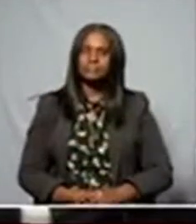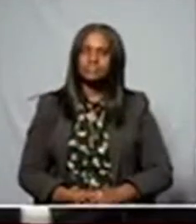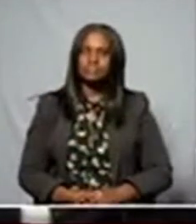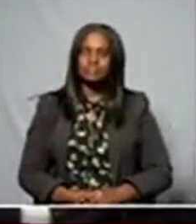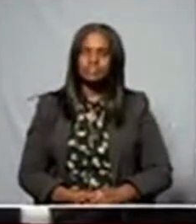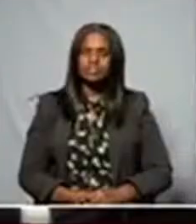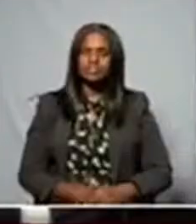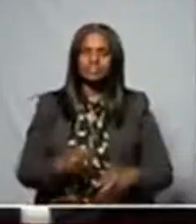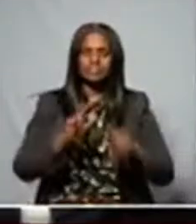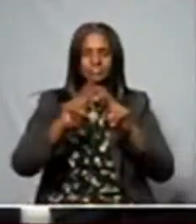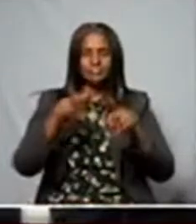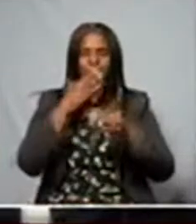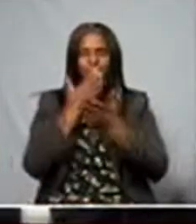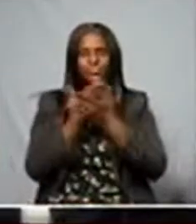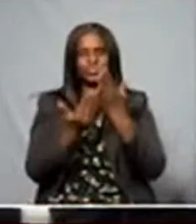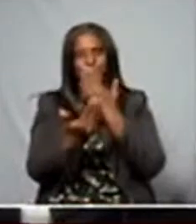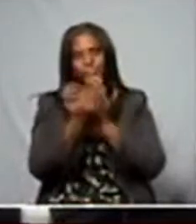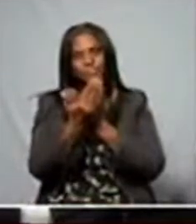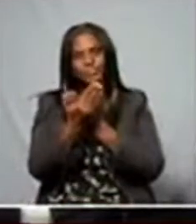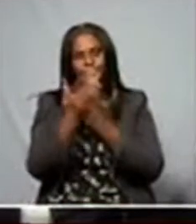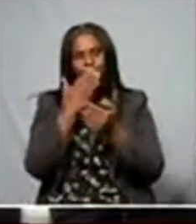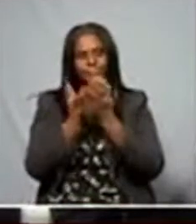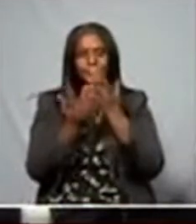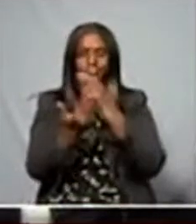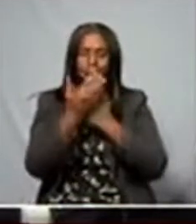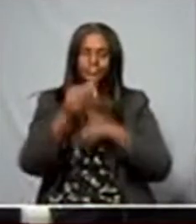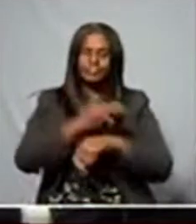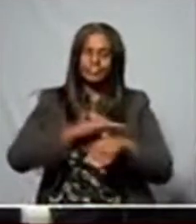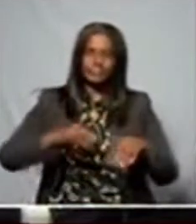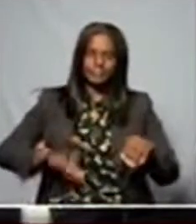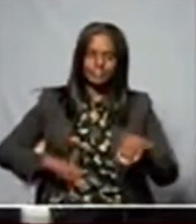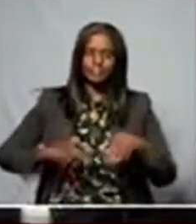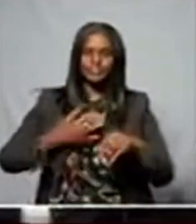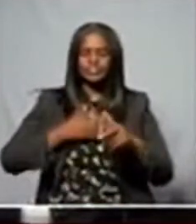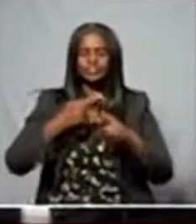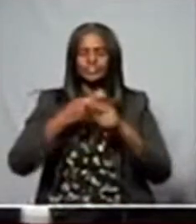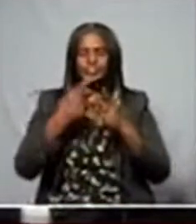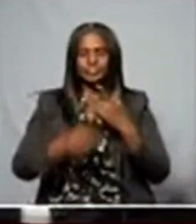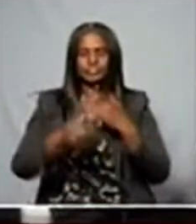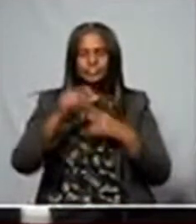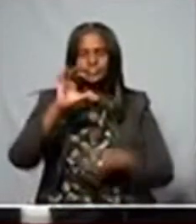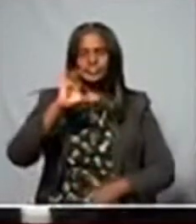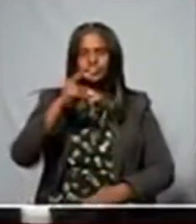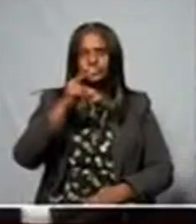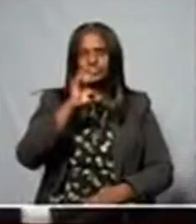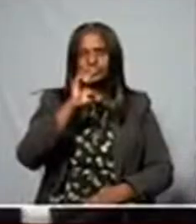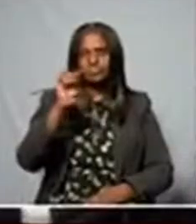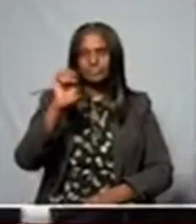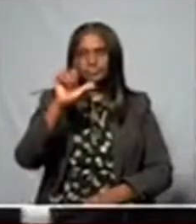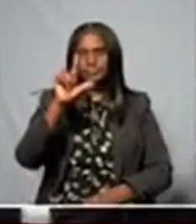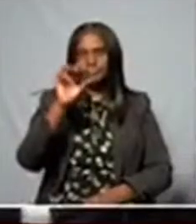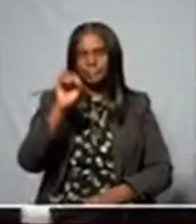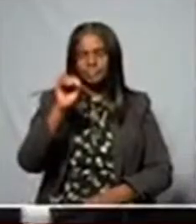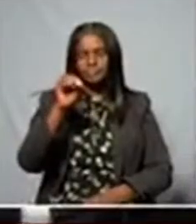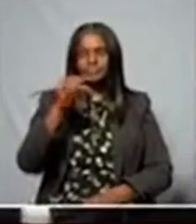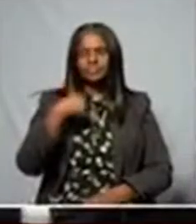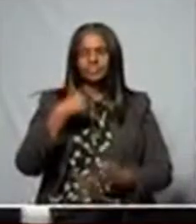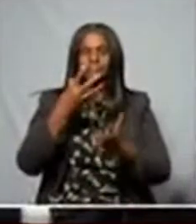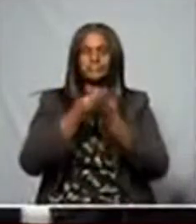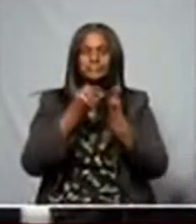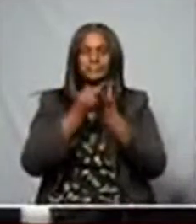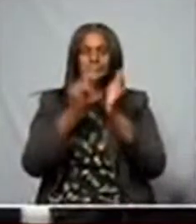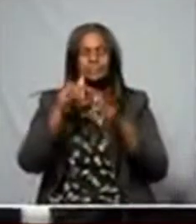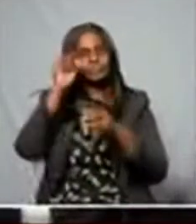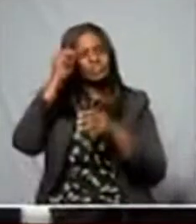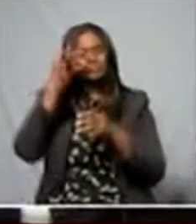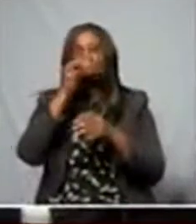Good morning, Chair. Good morning, honorable members. My name is Chero Chianika. I'm Principal Accountant at the Ministry